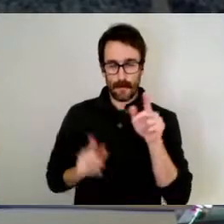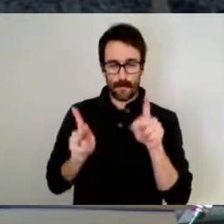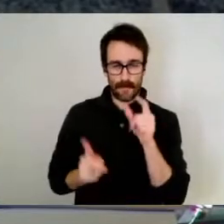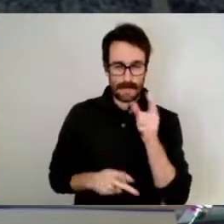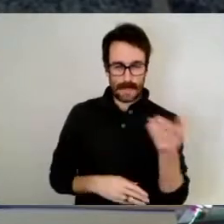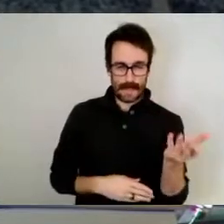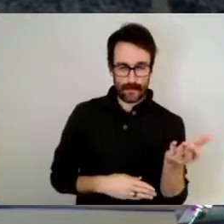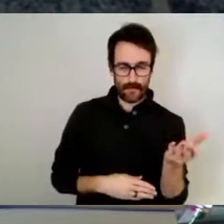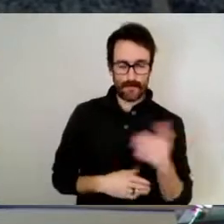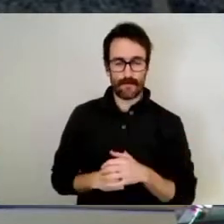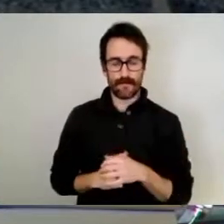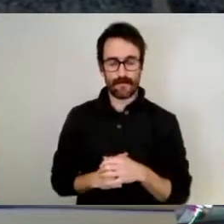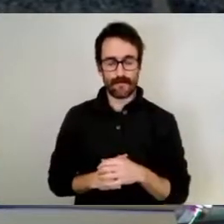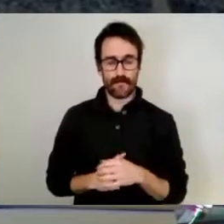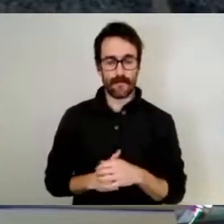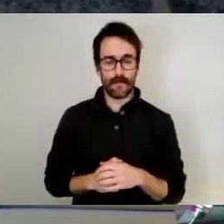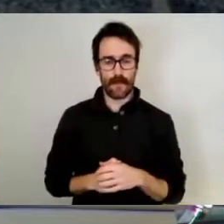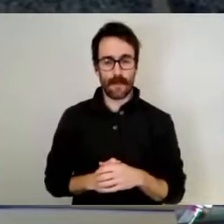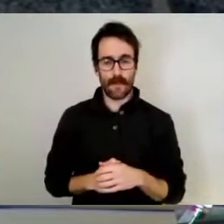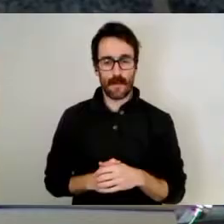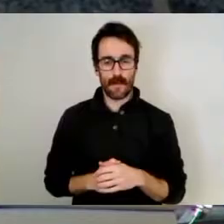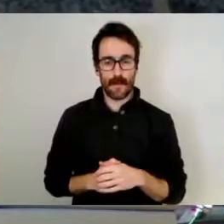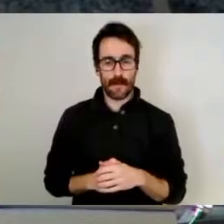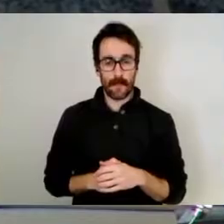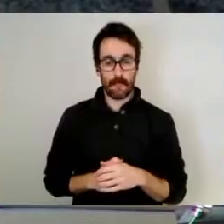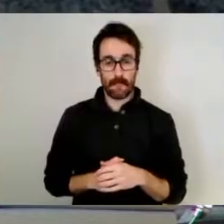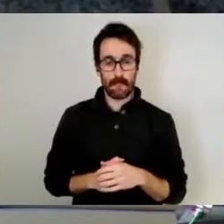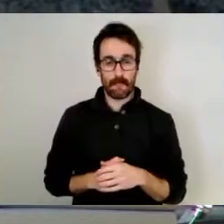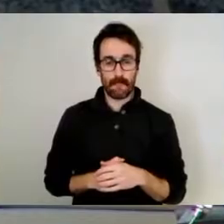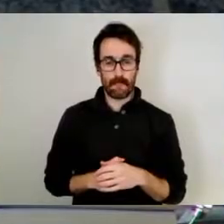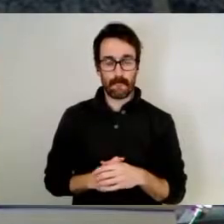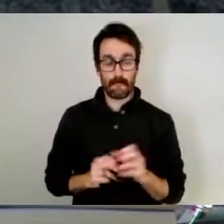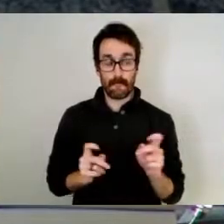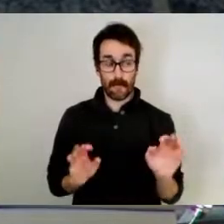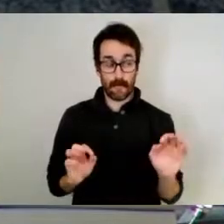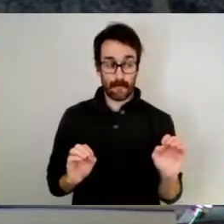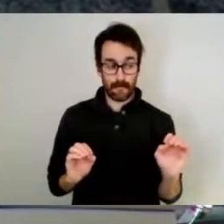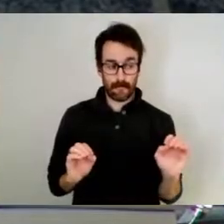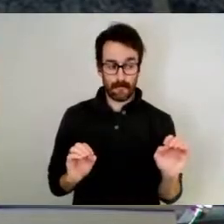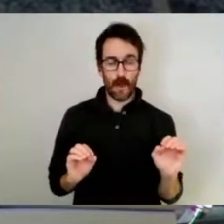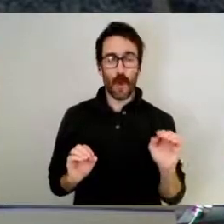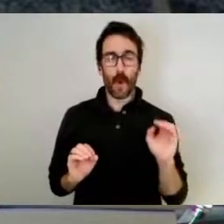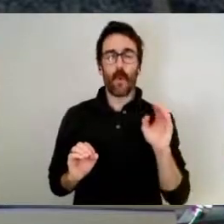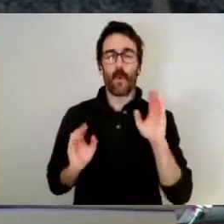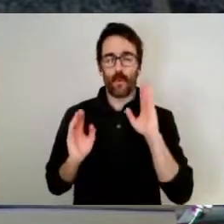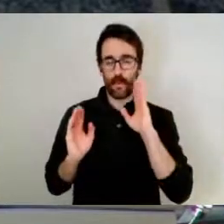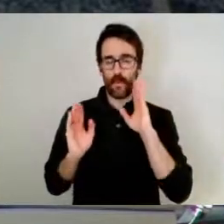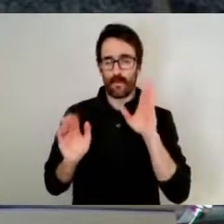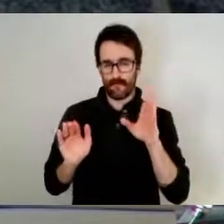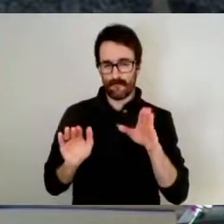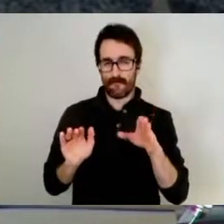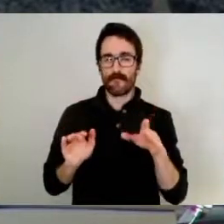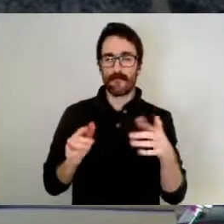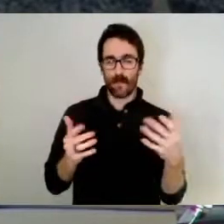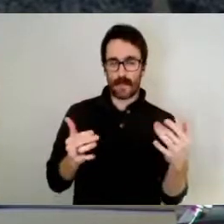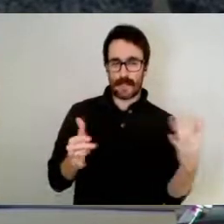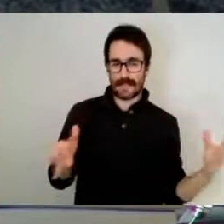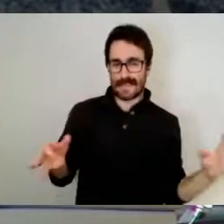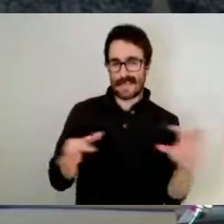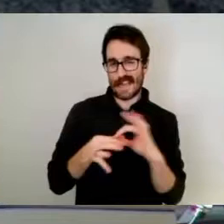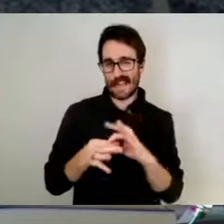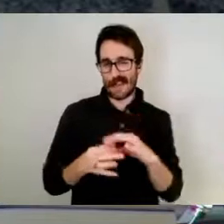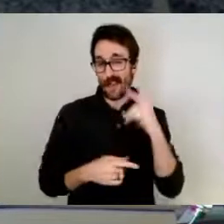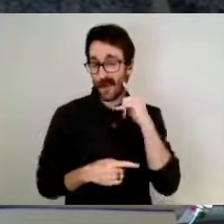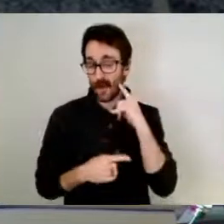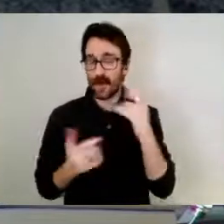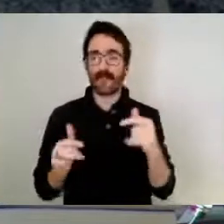next 2 days to get us all around the same table to discuss our letter that we sent to the Premier and the Prime Minister with respect